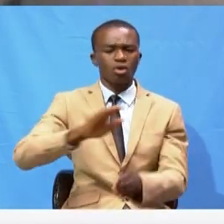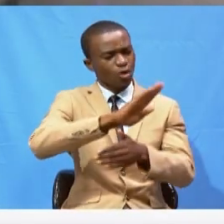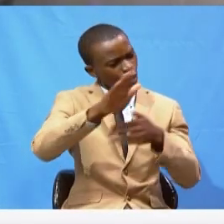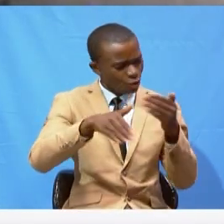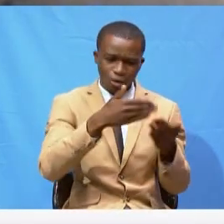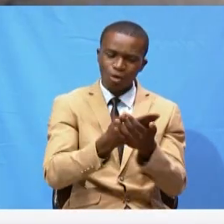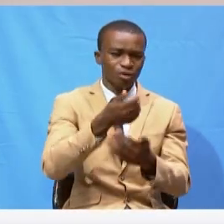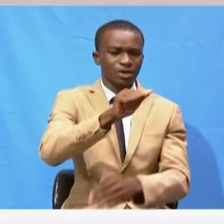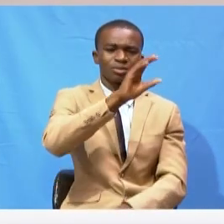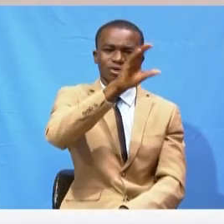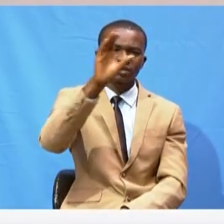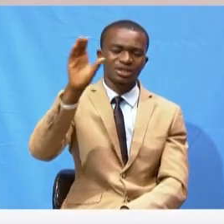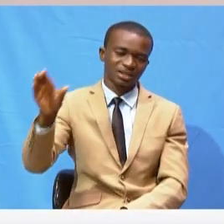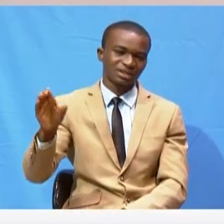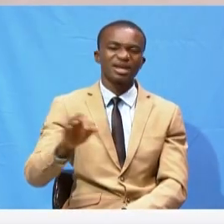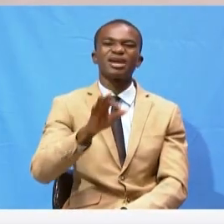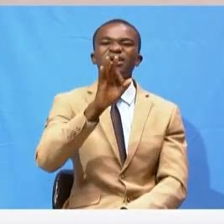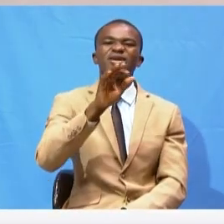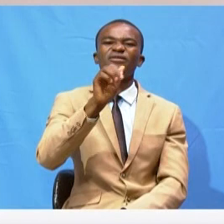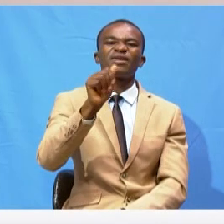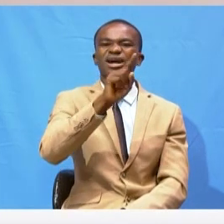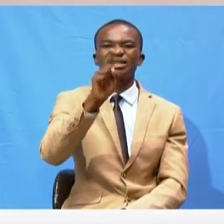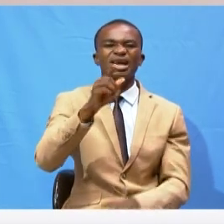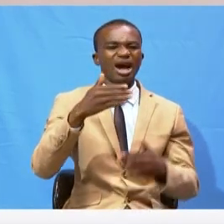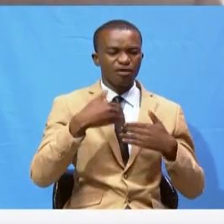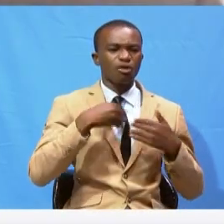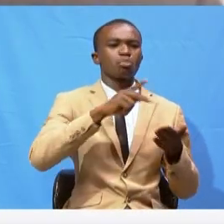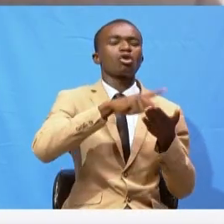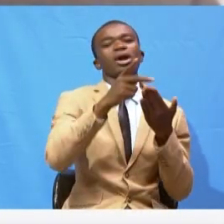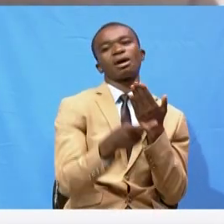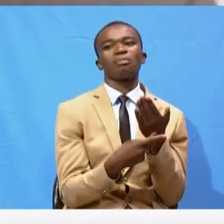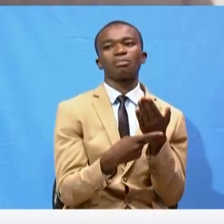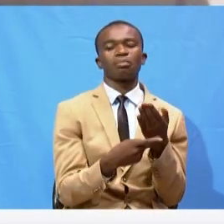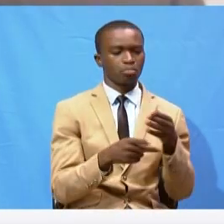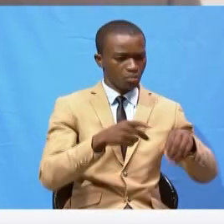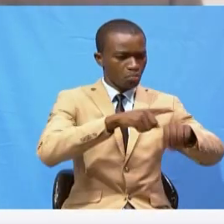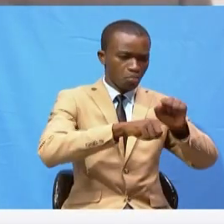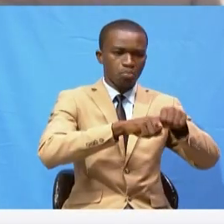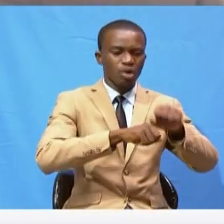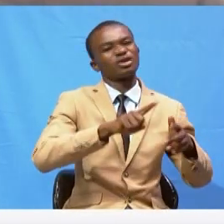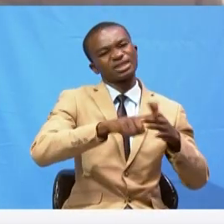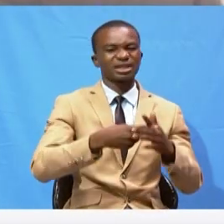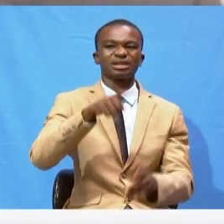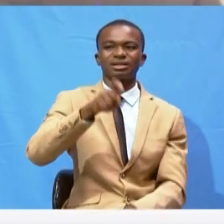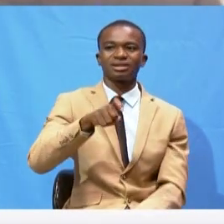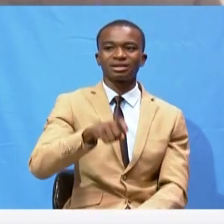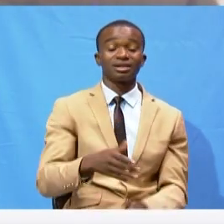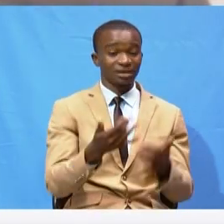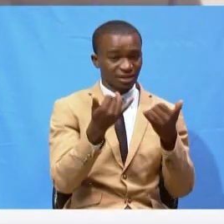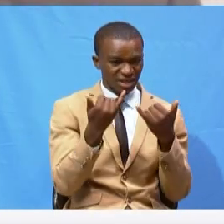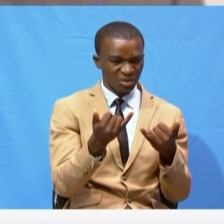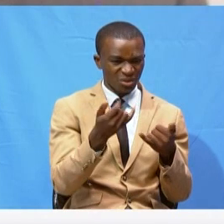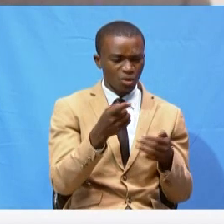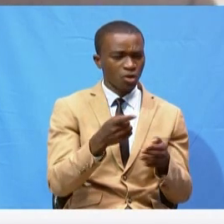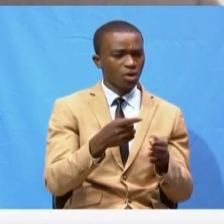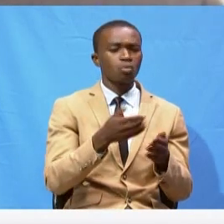the country. With the progress achieved so far by the province, positive outcomes have